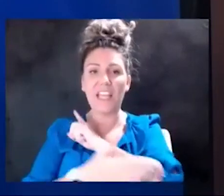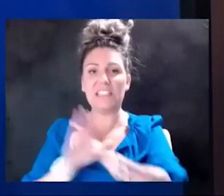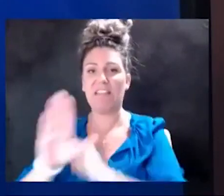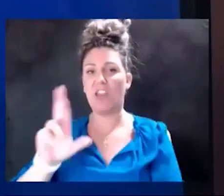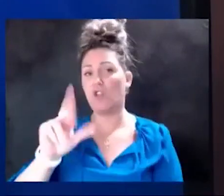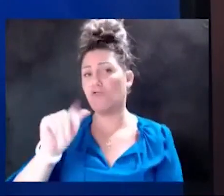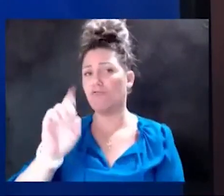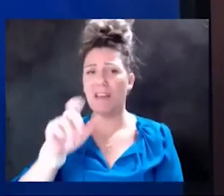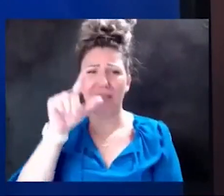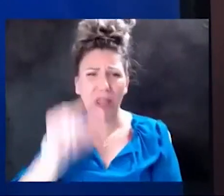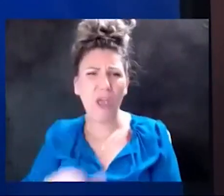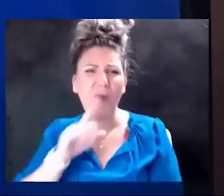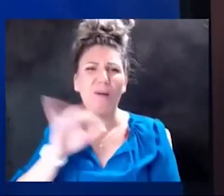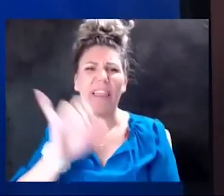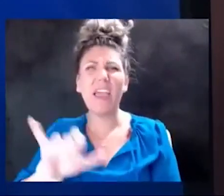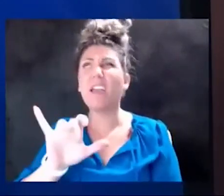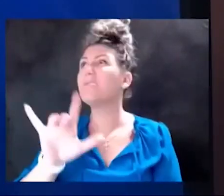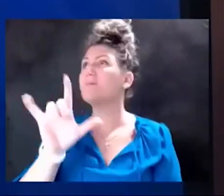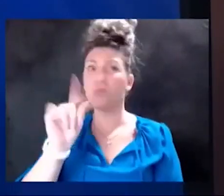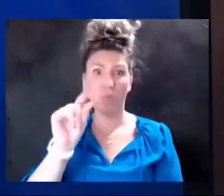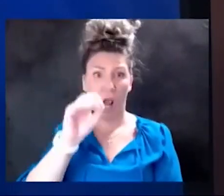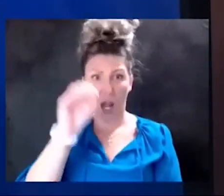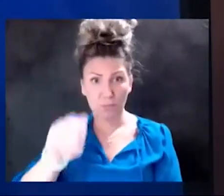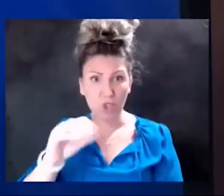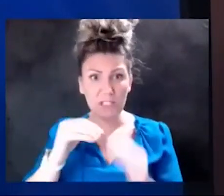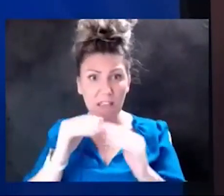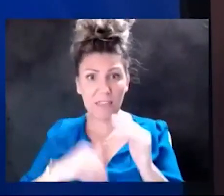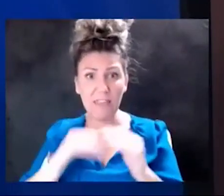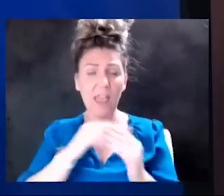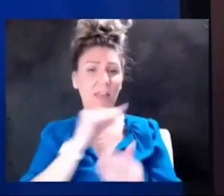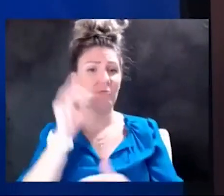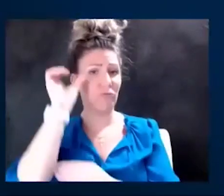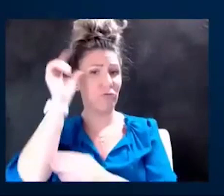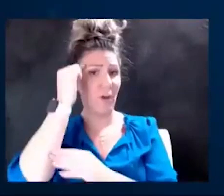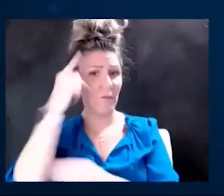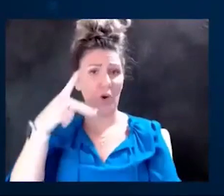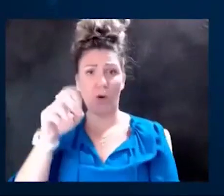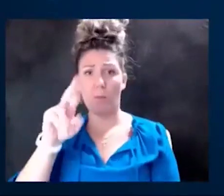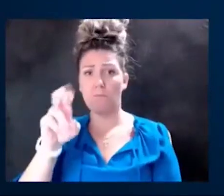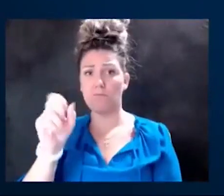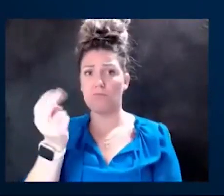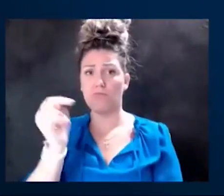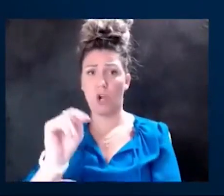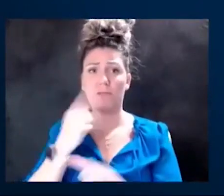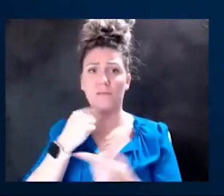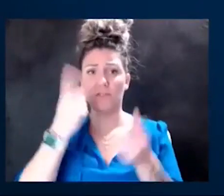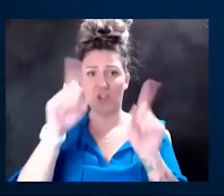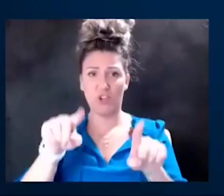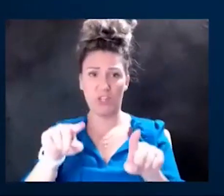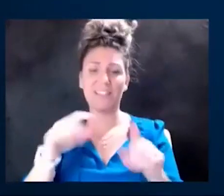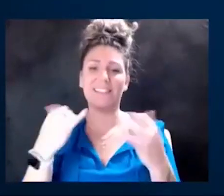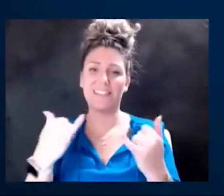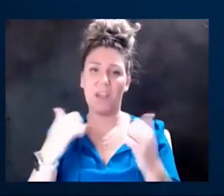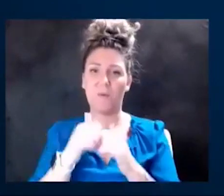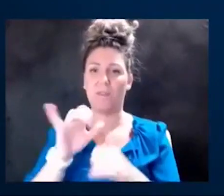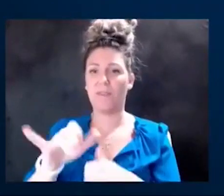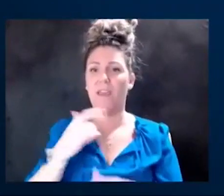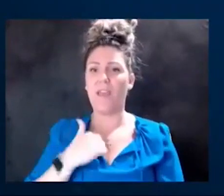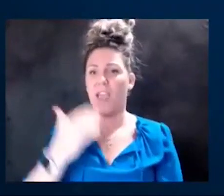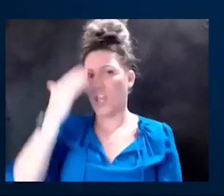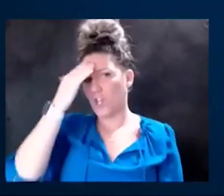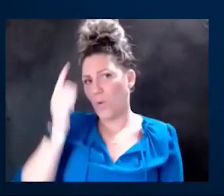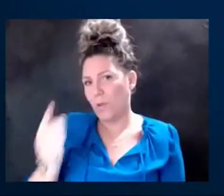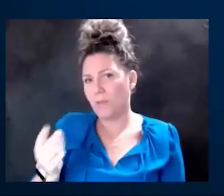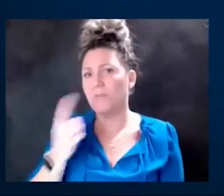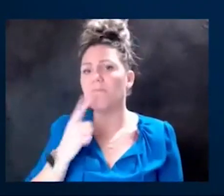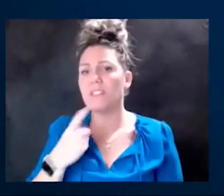the 20% range or less. It sounds like Governor Parson also agrees with that now. Yeah. I know him. He's a good